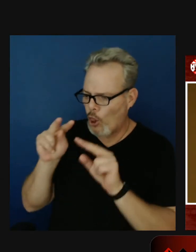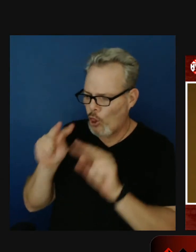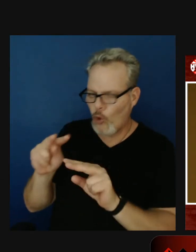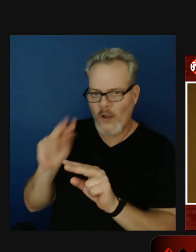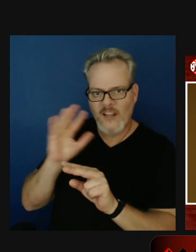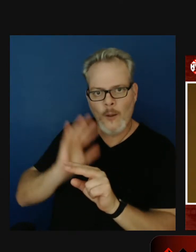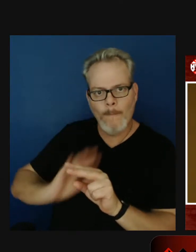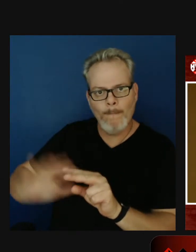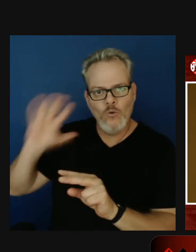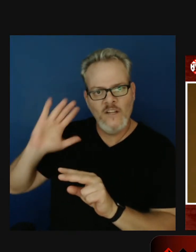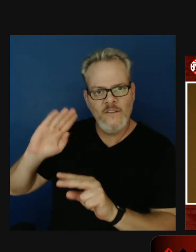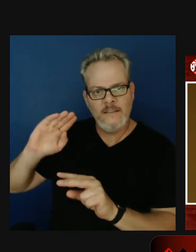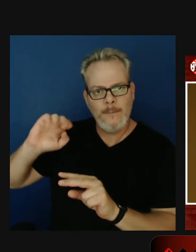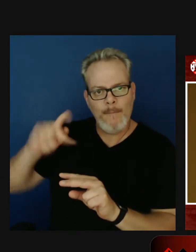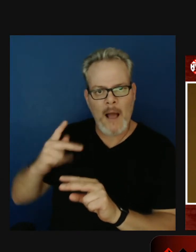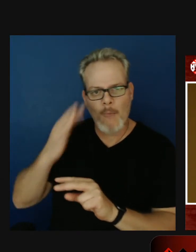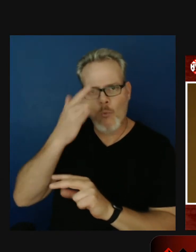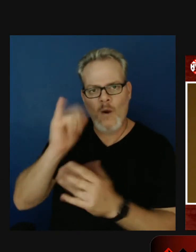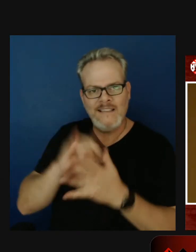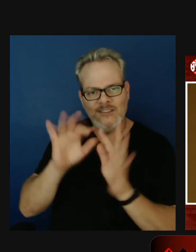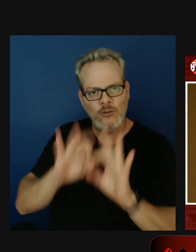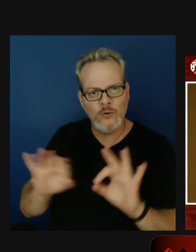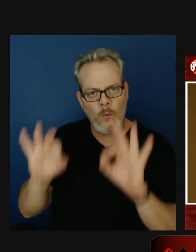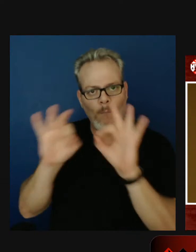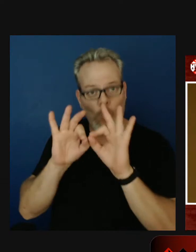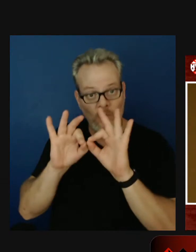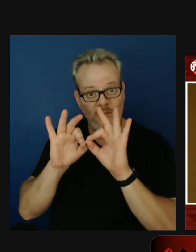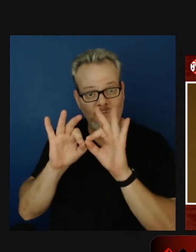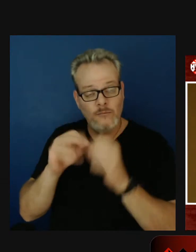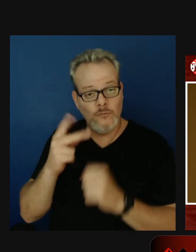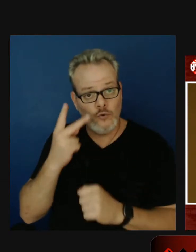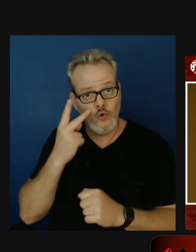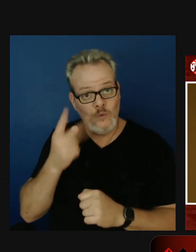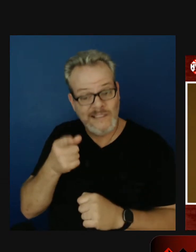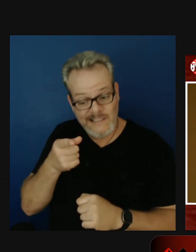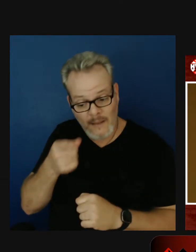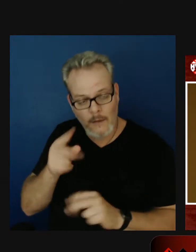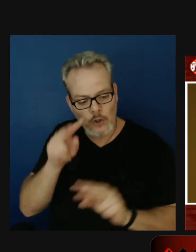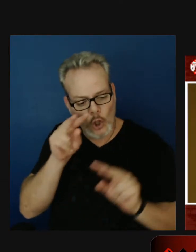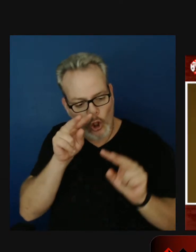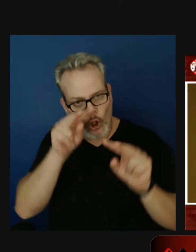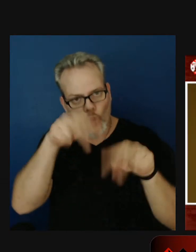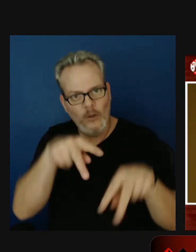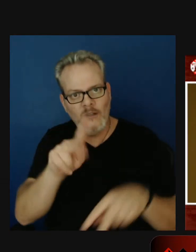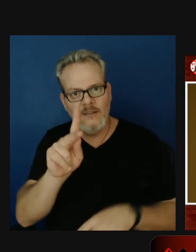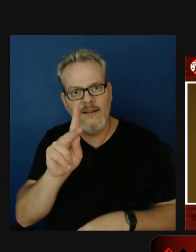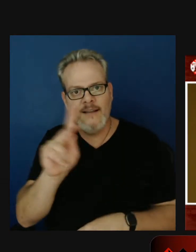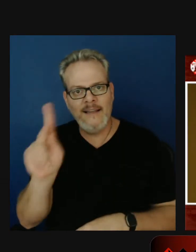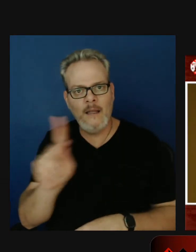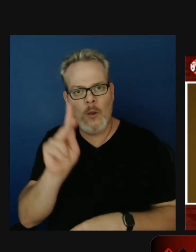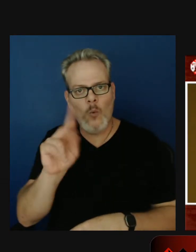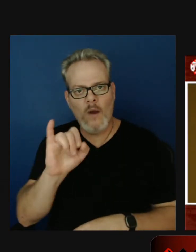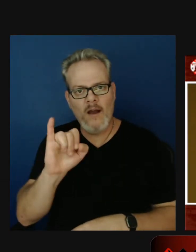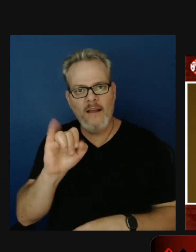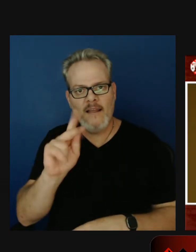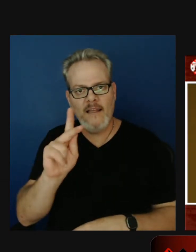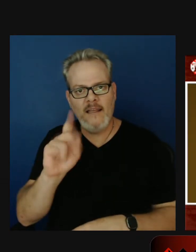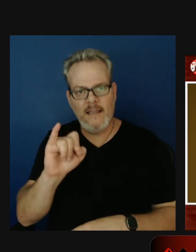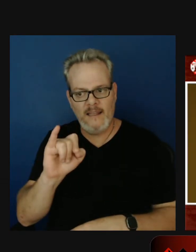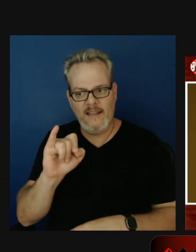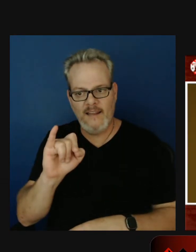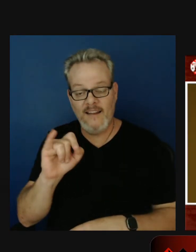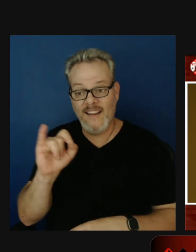important. And as you can see here, so this is looking into Kīlaueaʻs. And if you